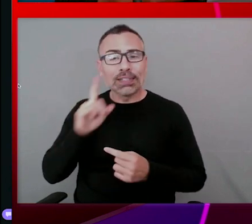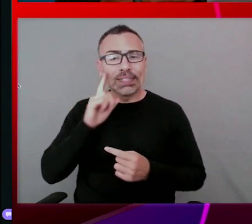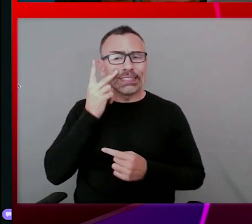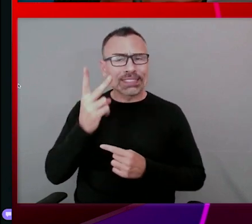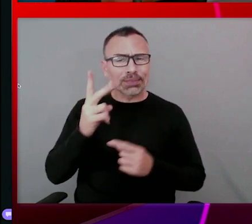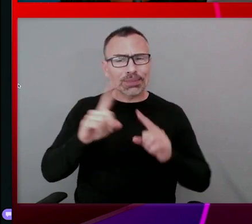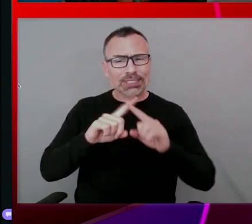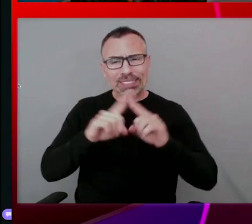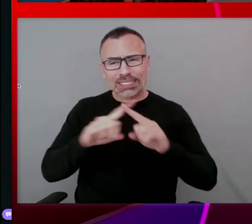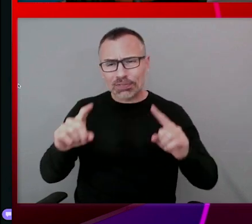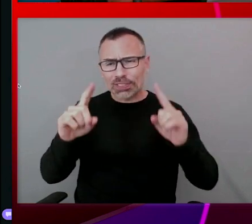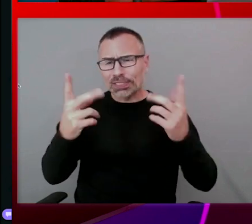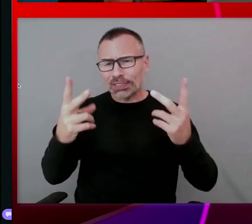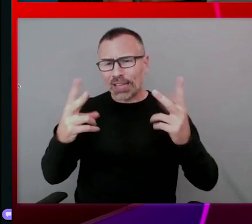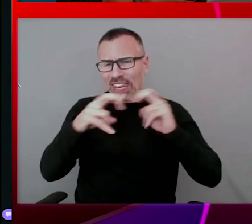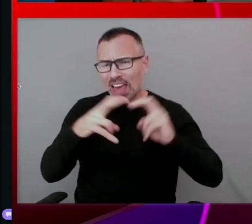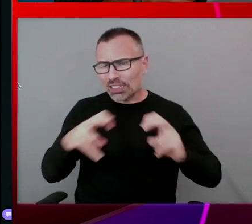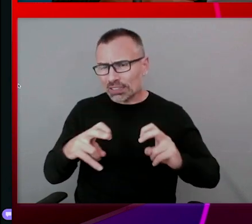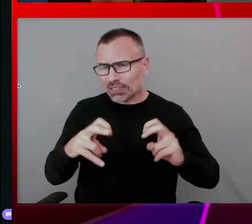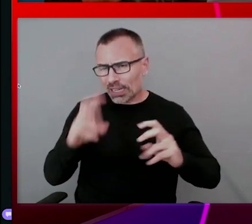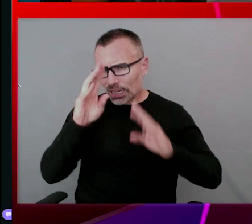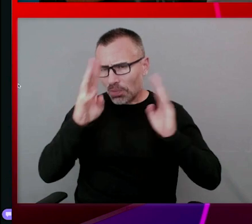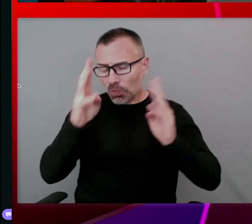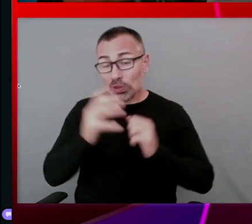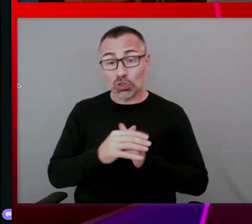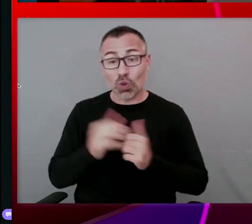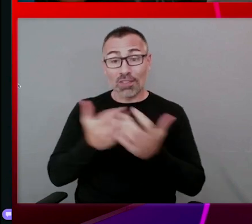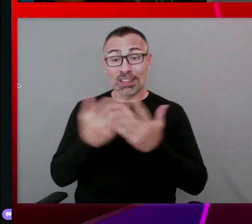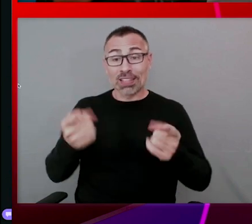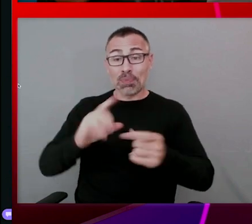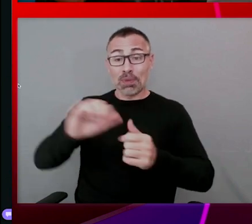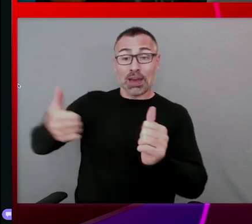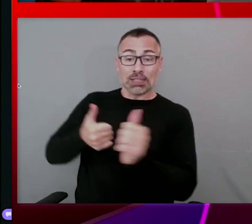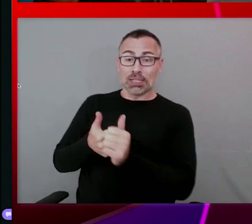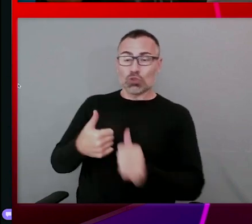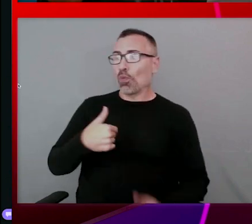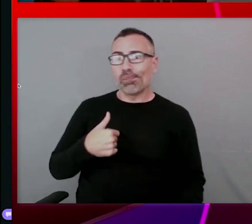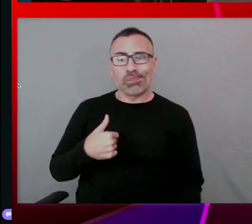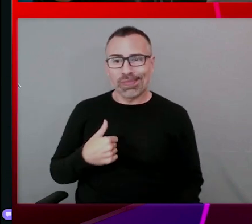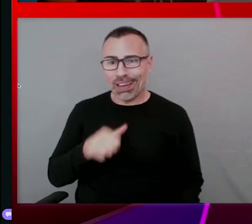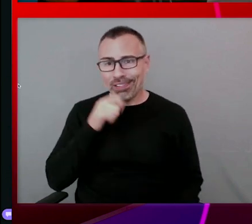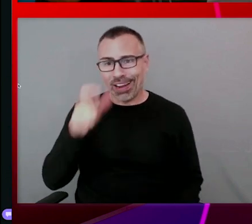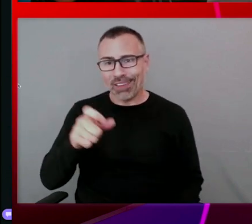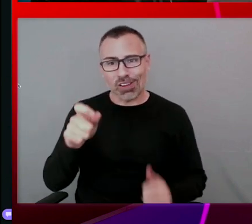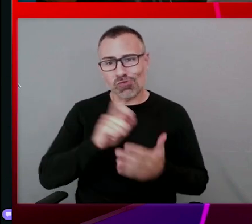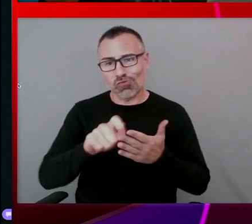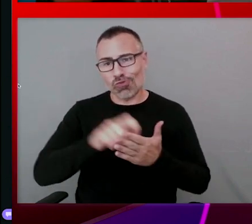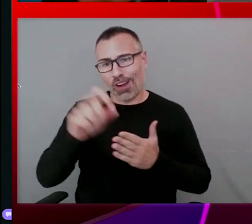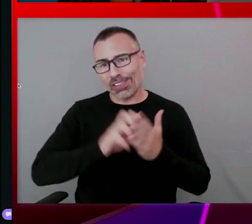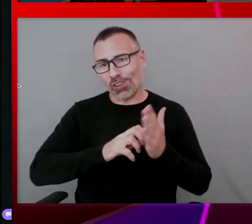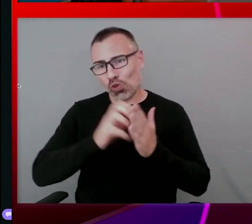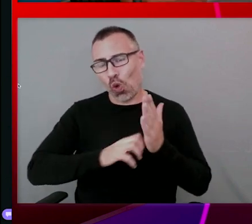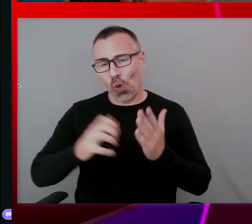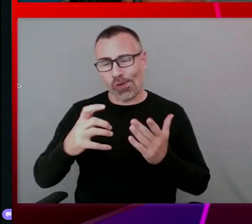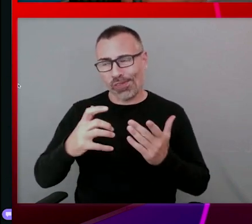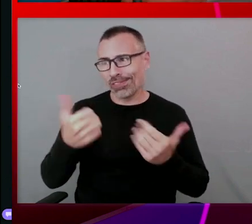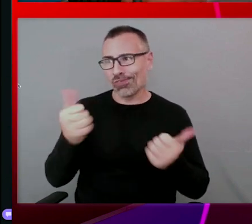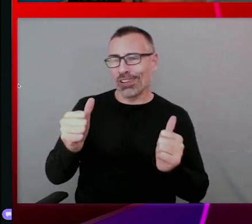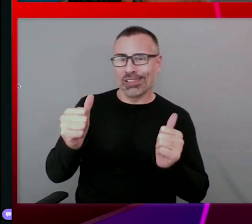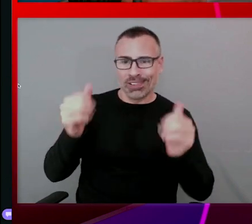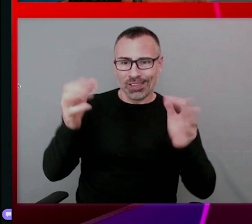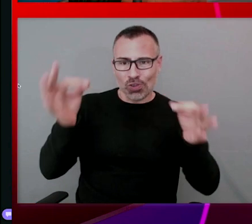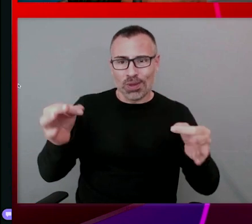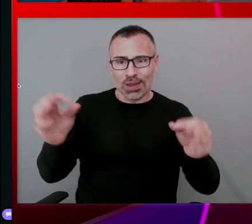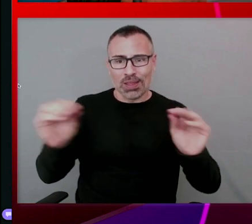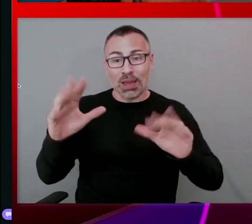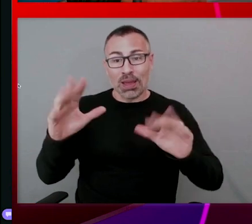come up with. So it's doing all this behind the scenes, right? Yep. Rather than you going and writing the code and figuring out all the magic, it's just doing it for you. Well, even